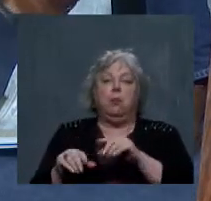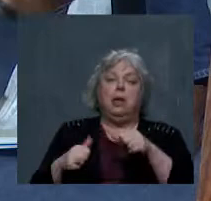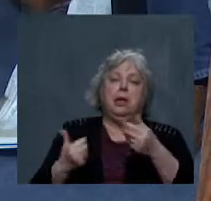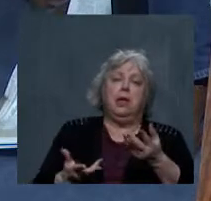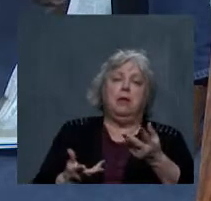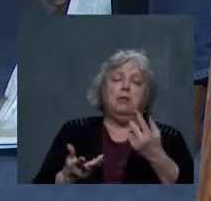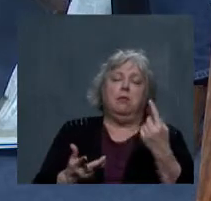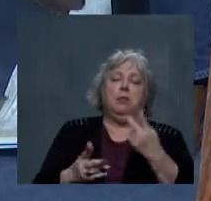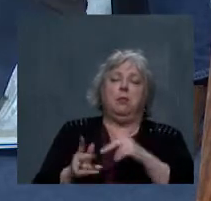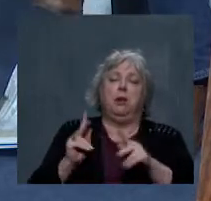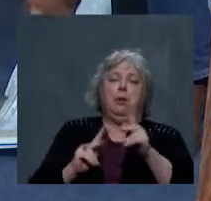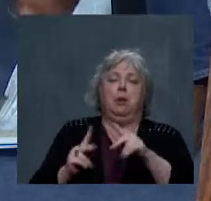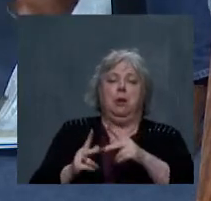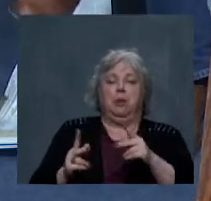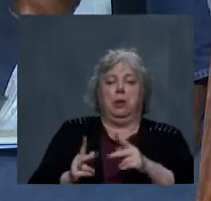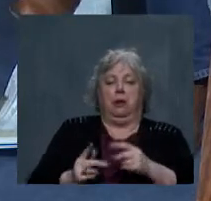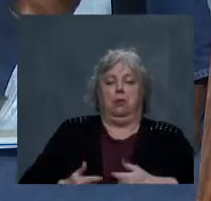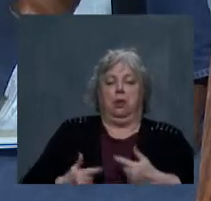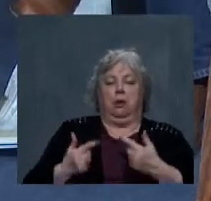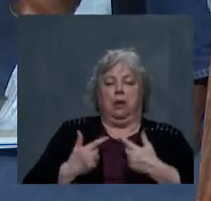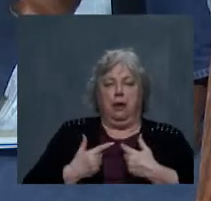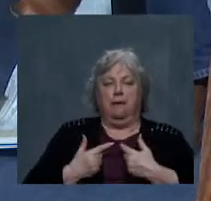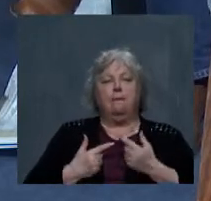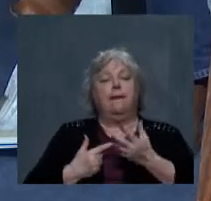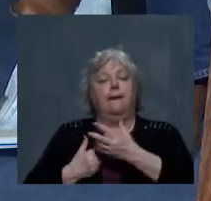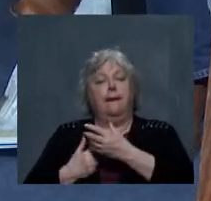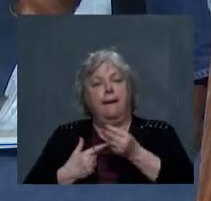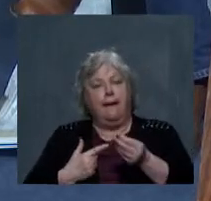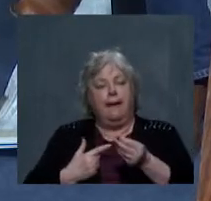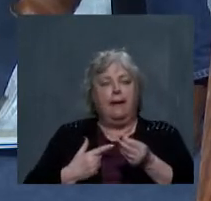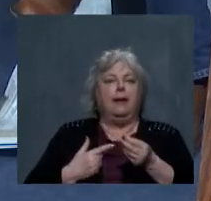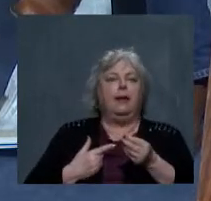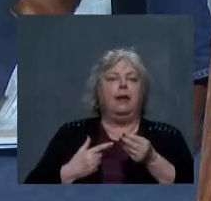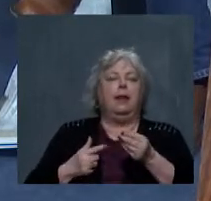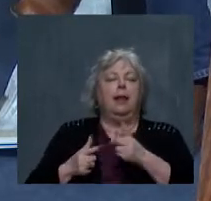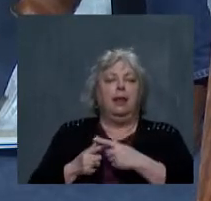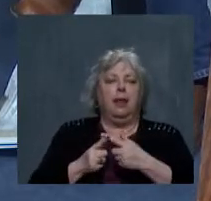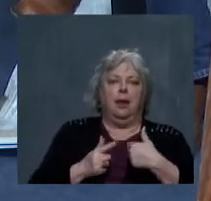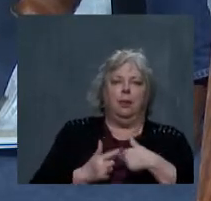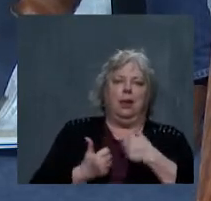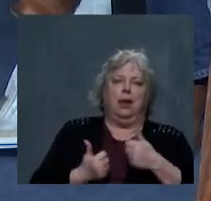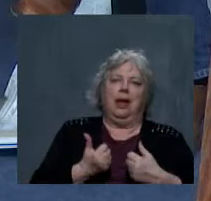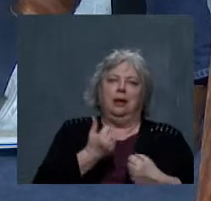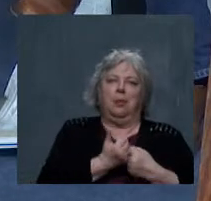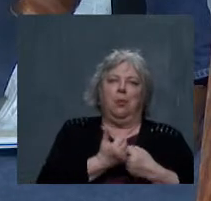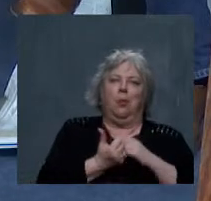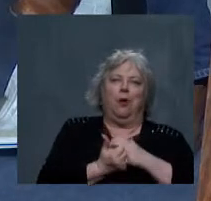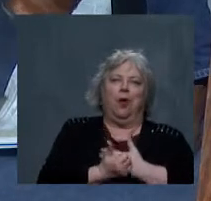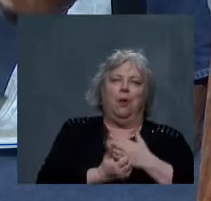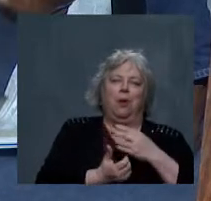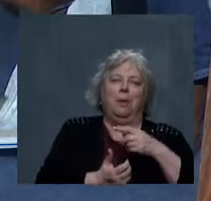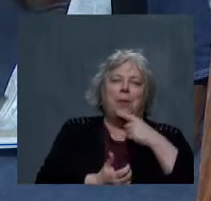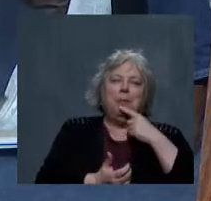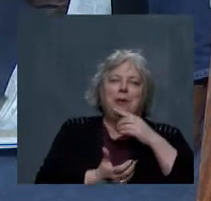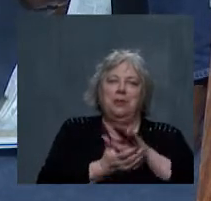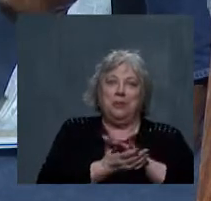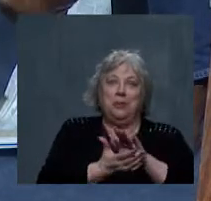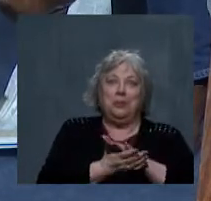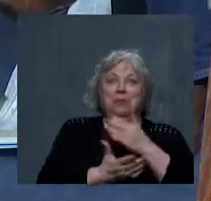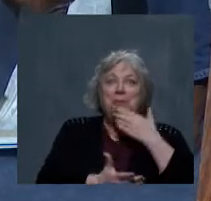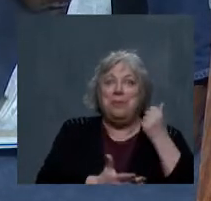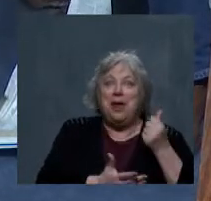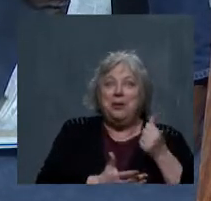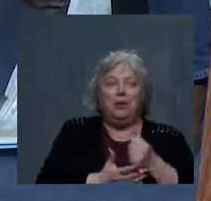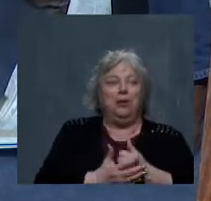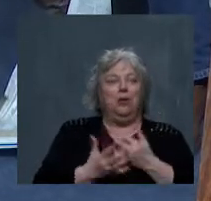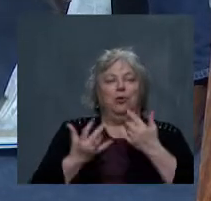live, but a byproduct is we'll be able to support our public schools better. We're in the middle right now